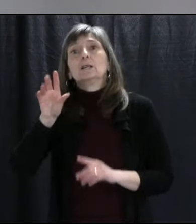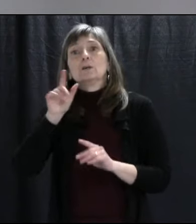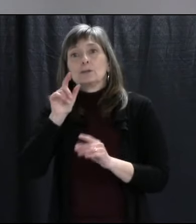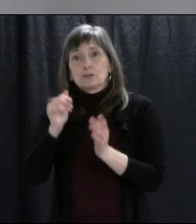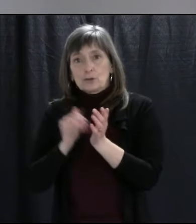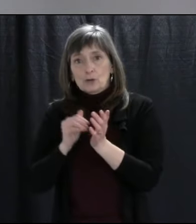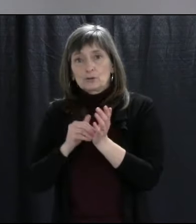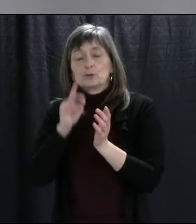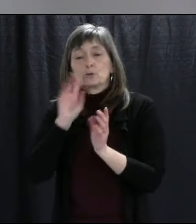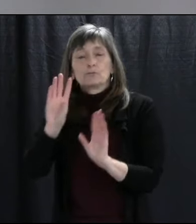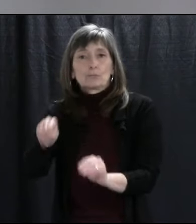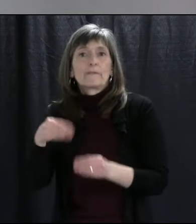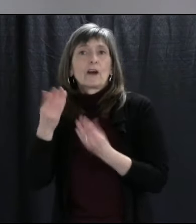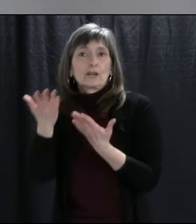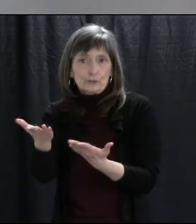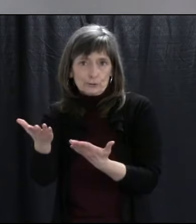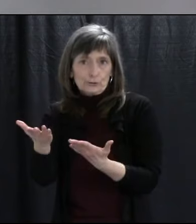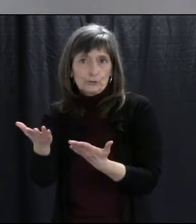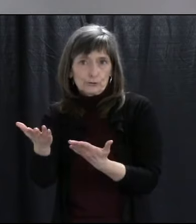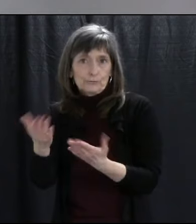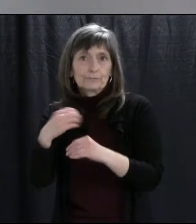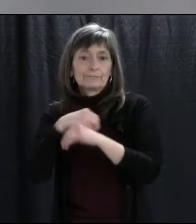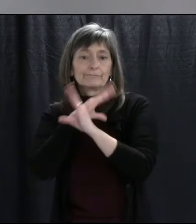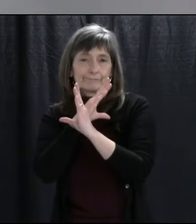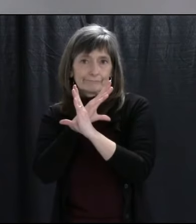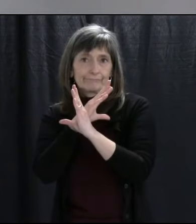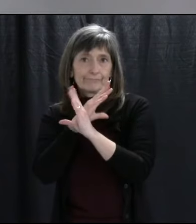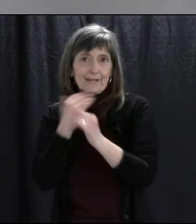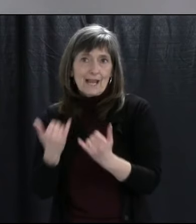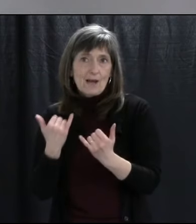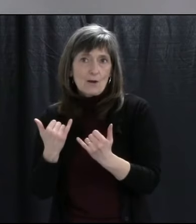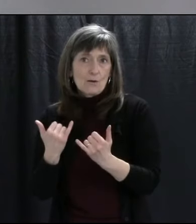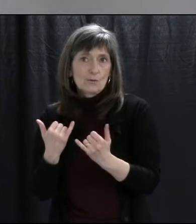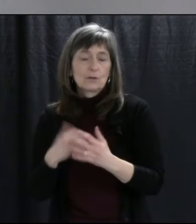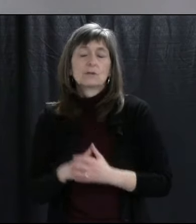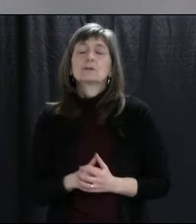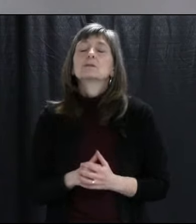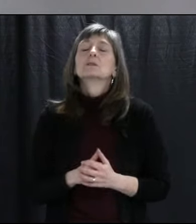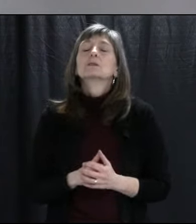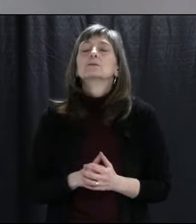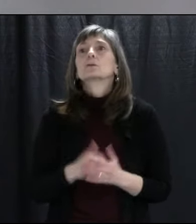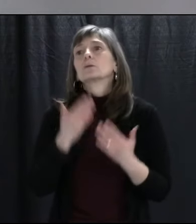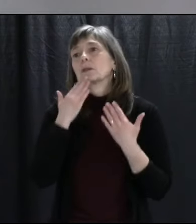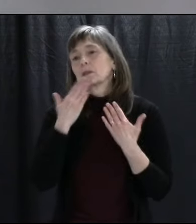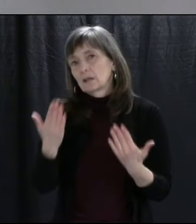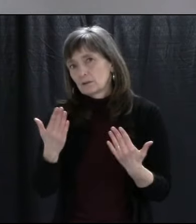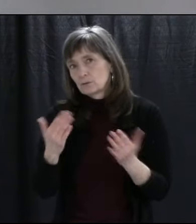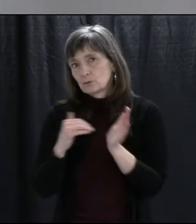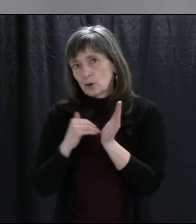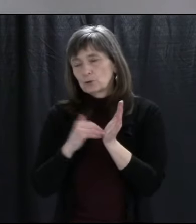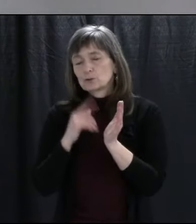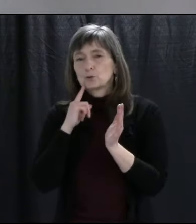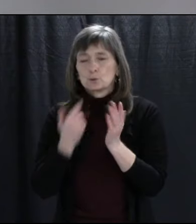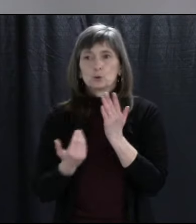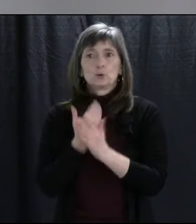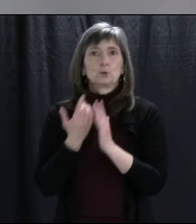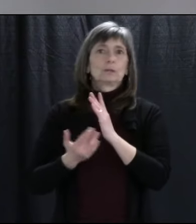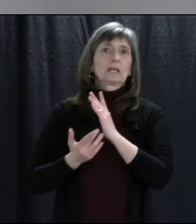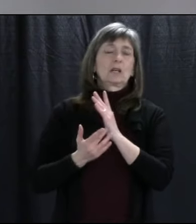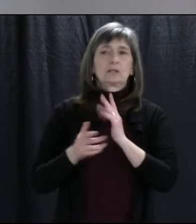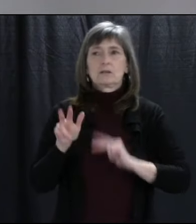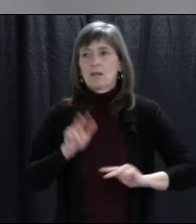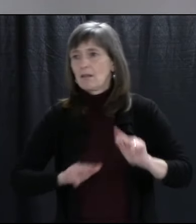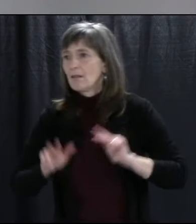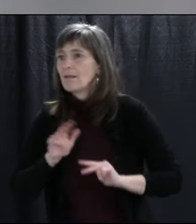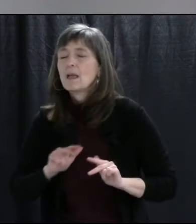service across the province. I applaud those who moved rapidly into new technology in an area